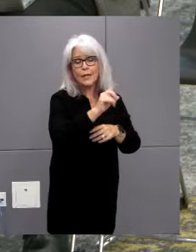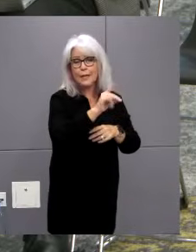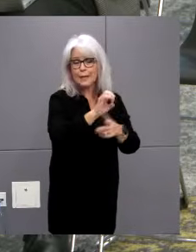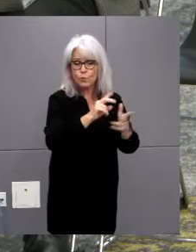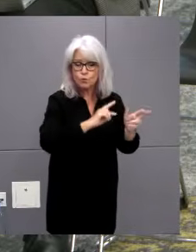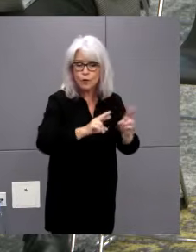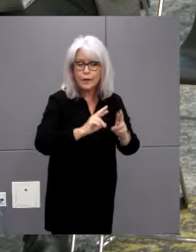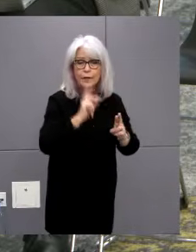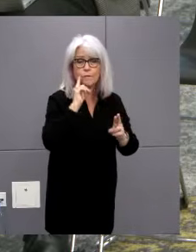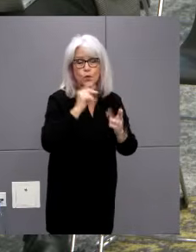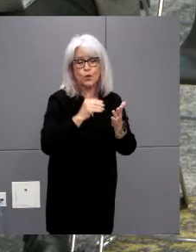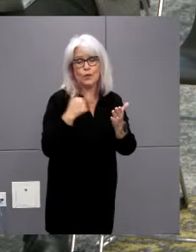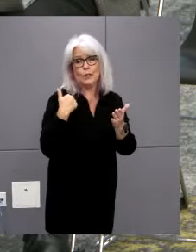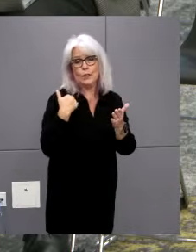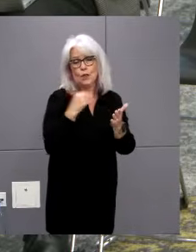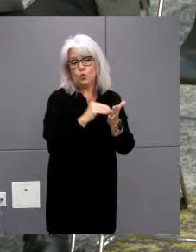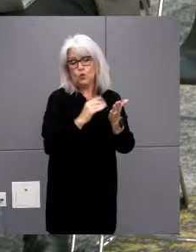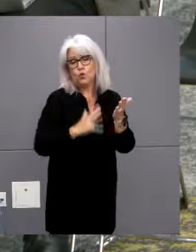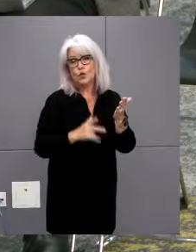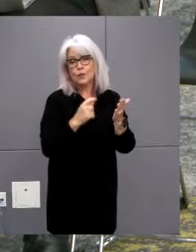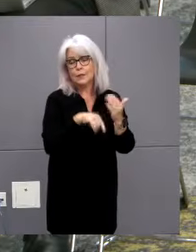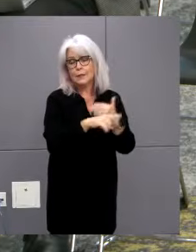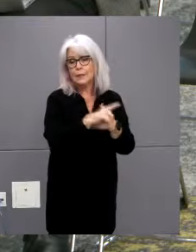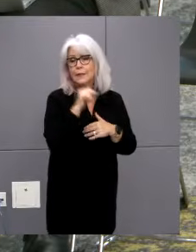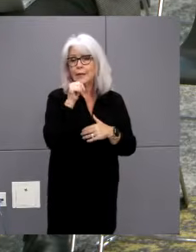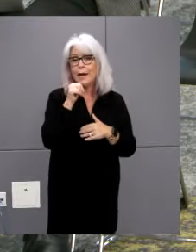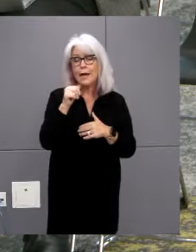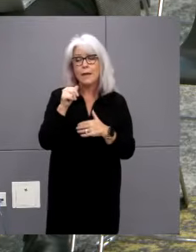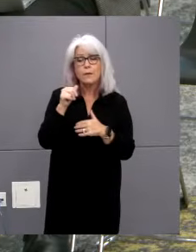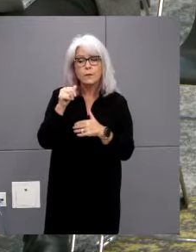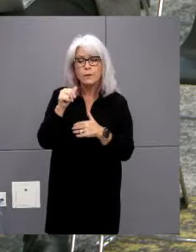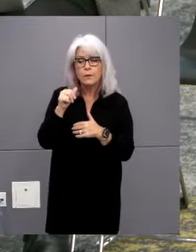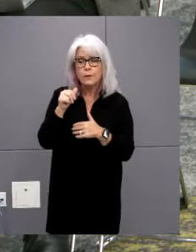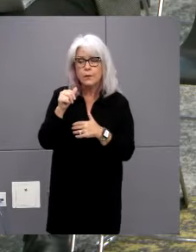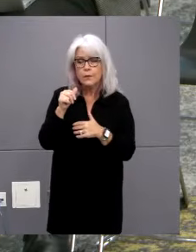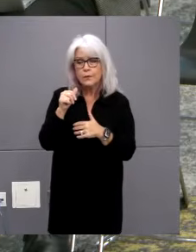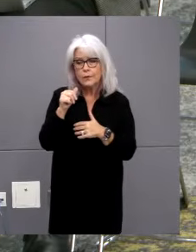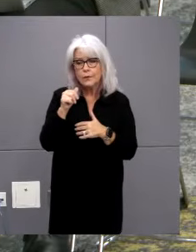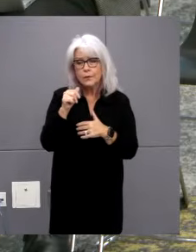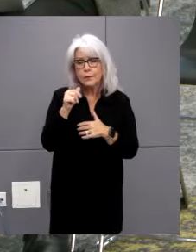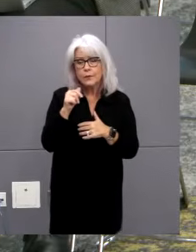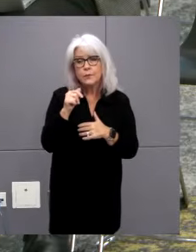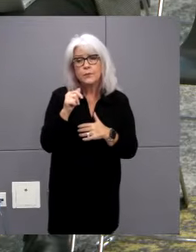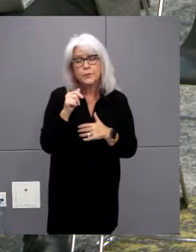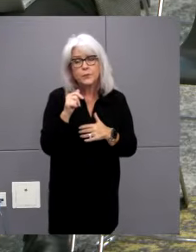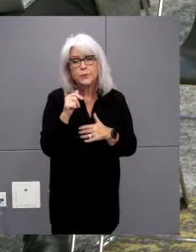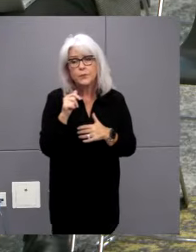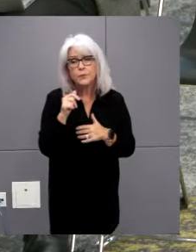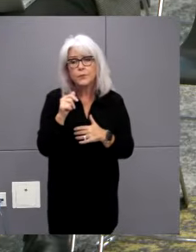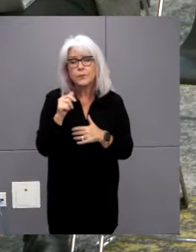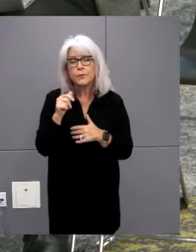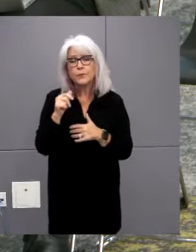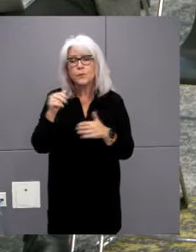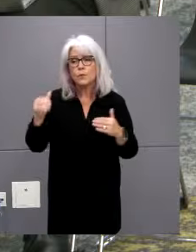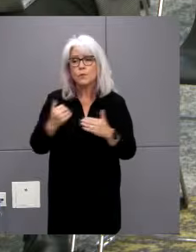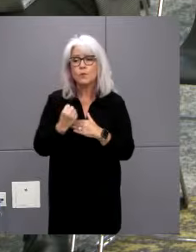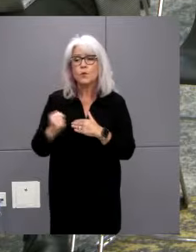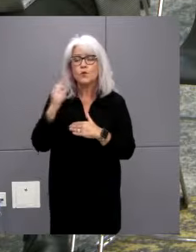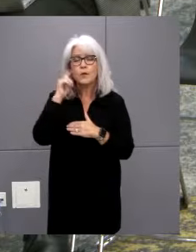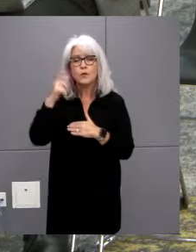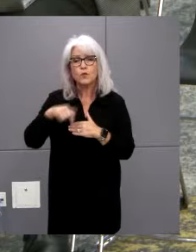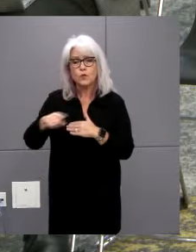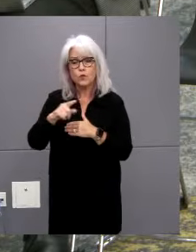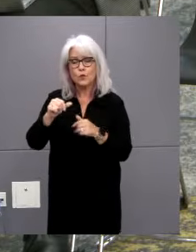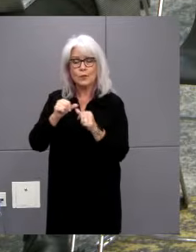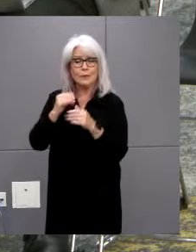people for success, not pushing ideology movement that try to redefine morality, history, family,